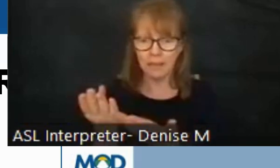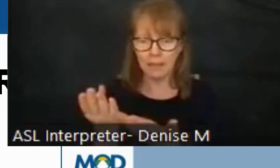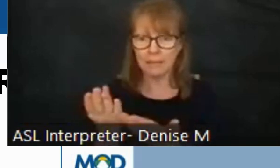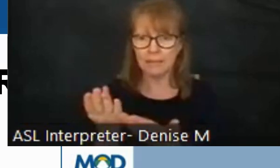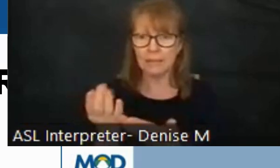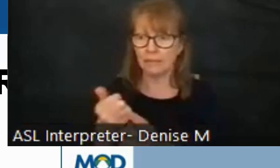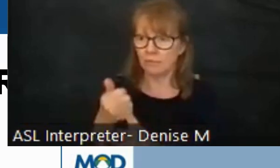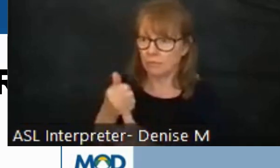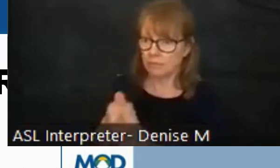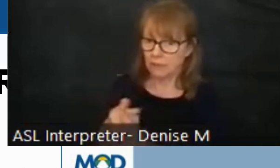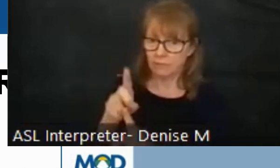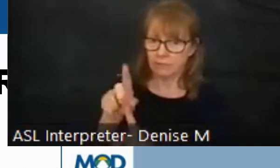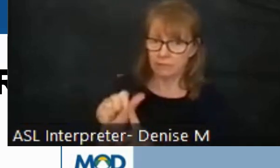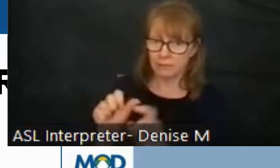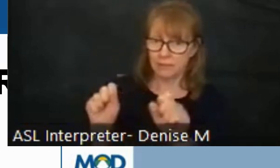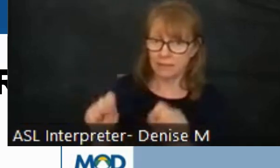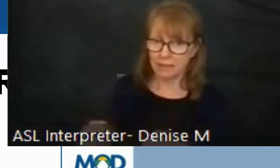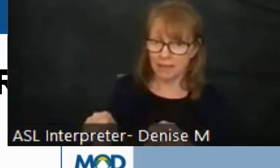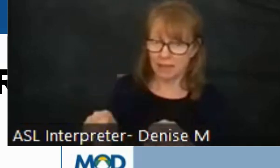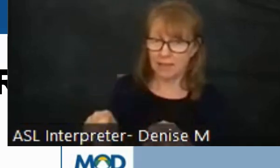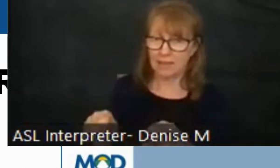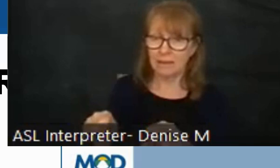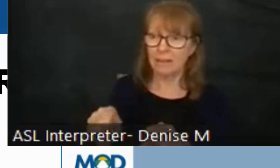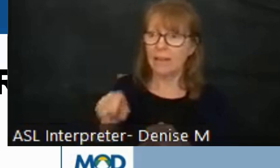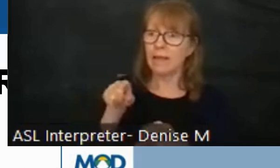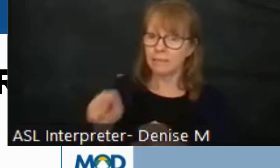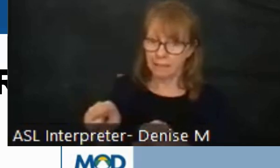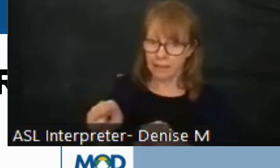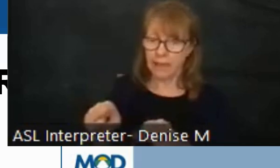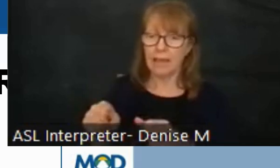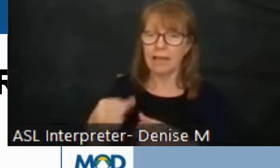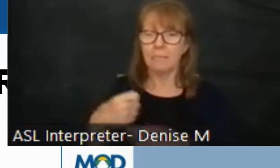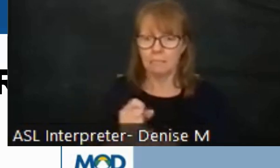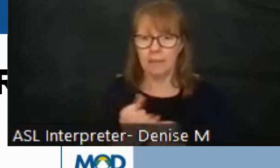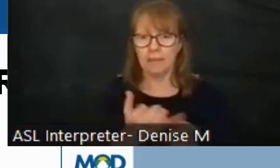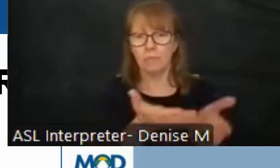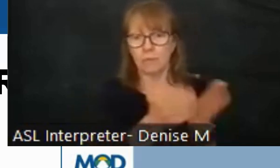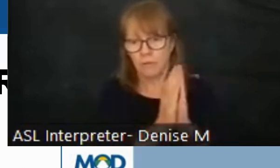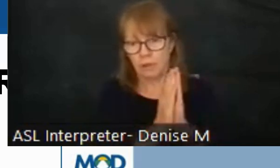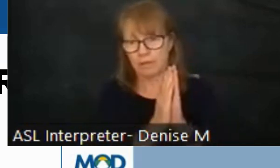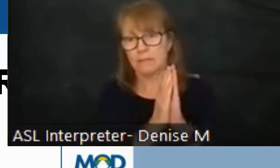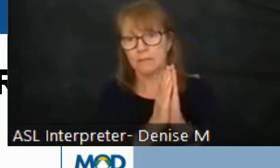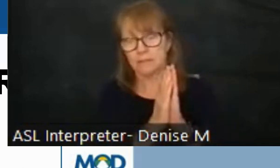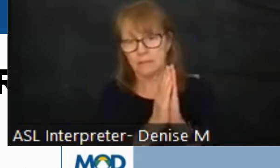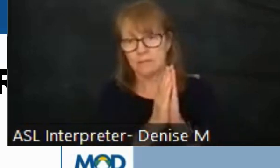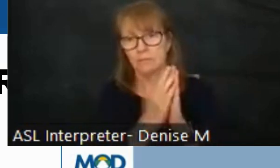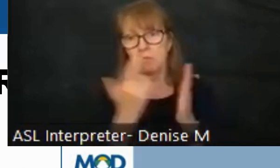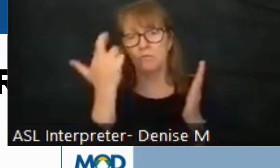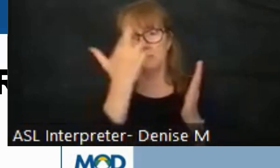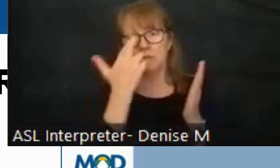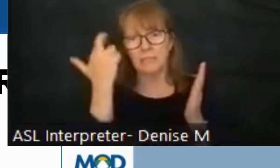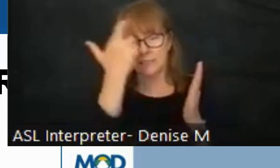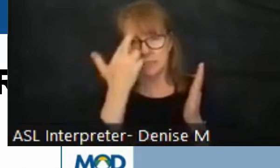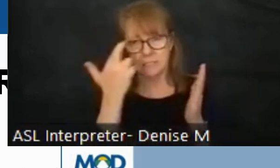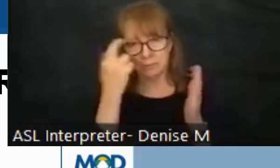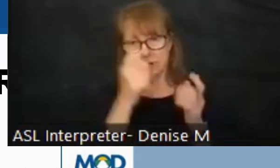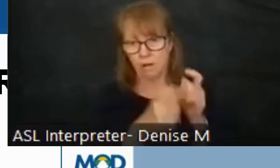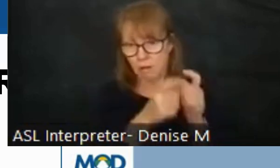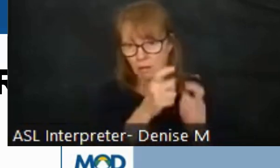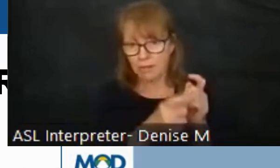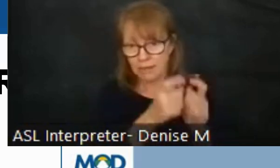so, that they are the one who makes the request for reasonable accommodation or reasonable